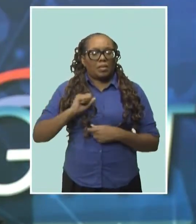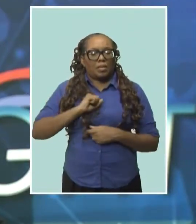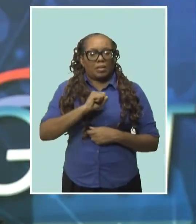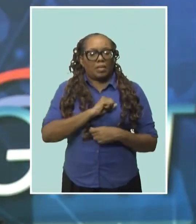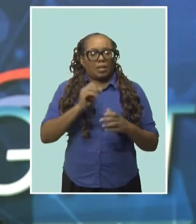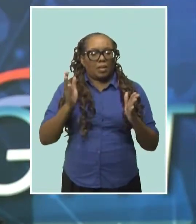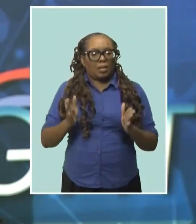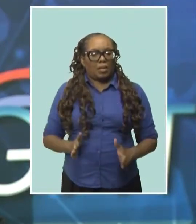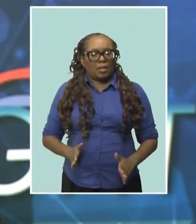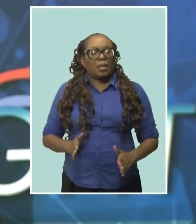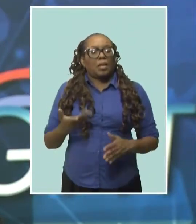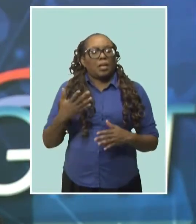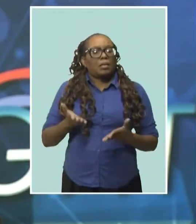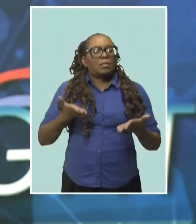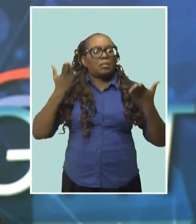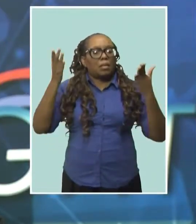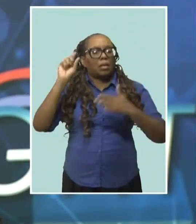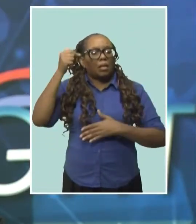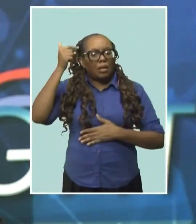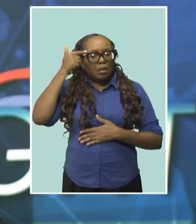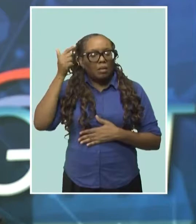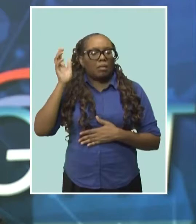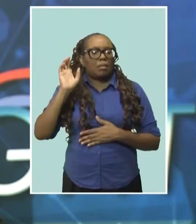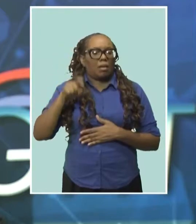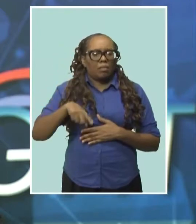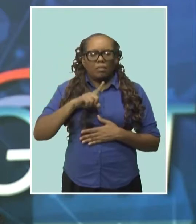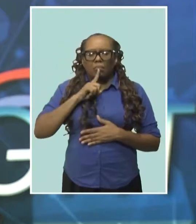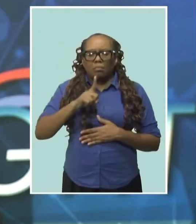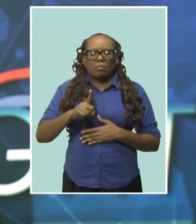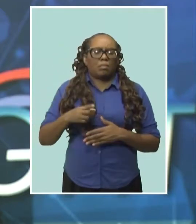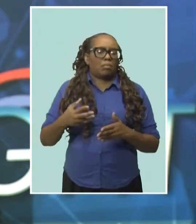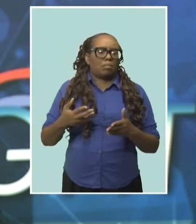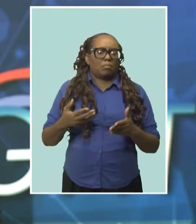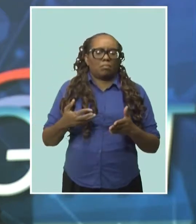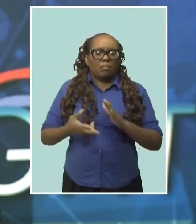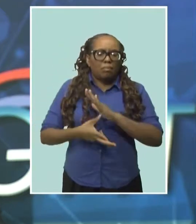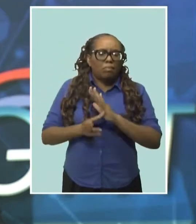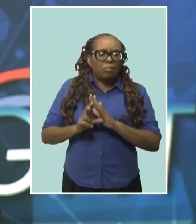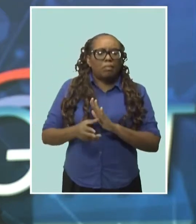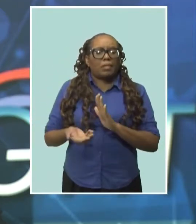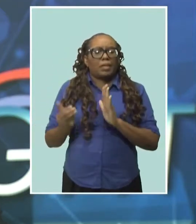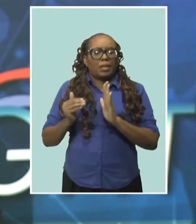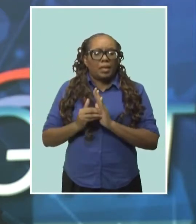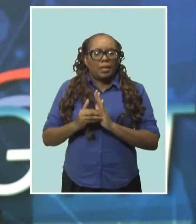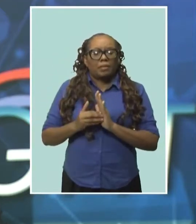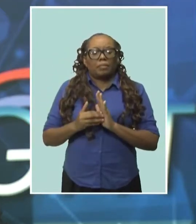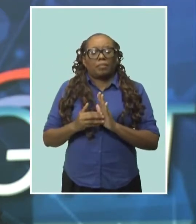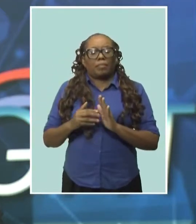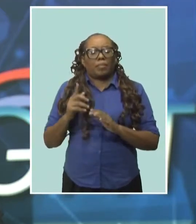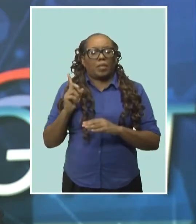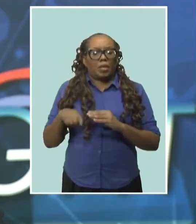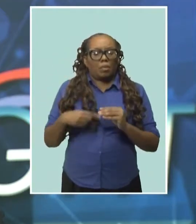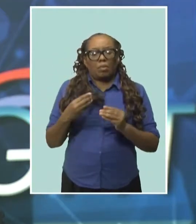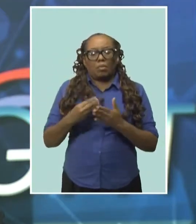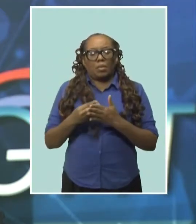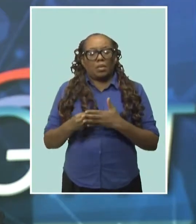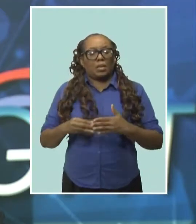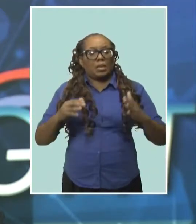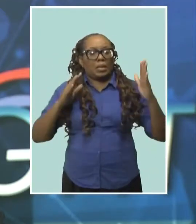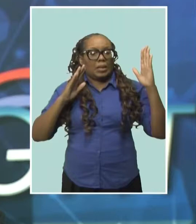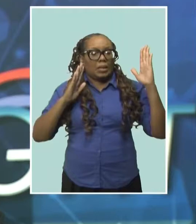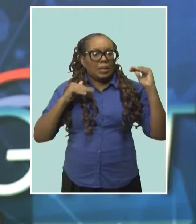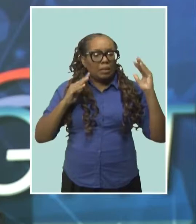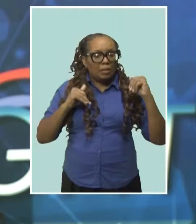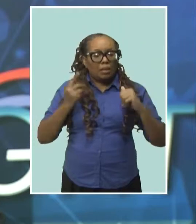Senator Tricia Watson is suggesting government will have to go back to the drawing board and revise expected revenue in this year's